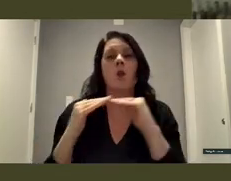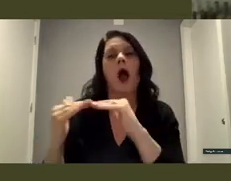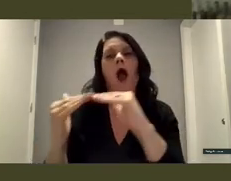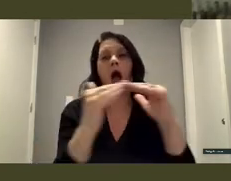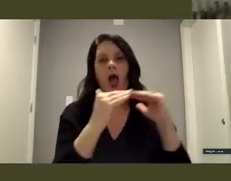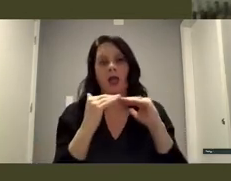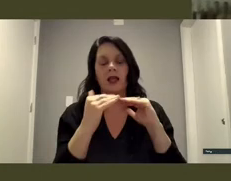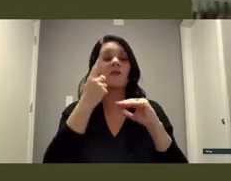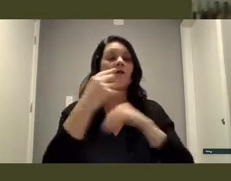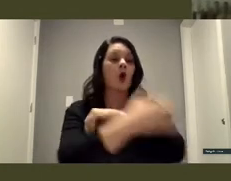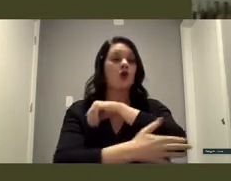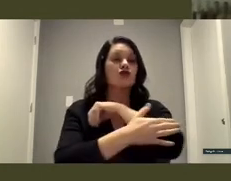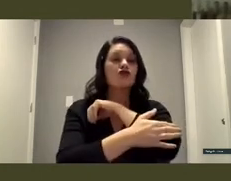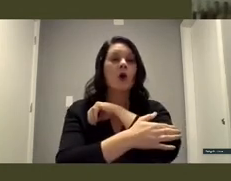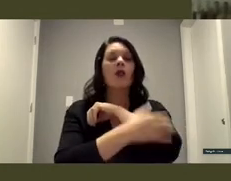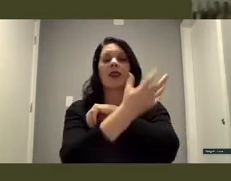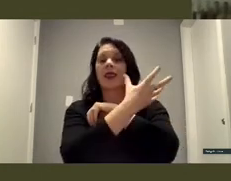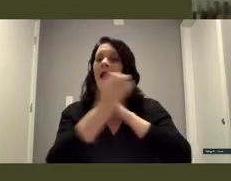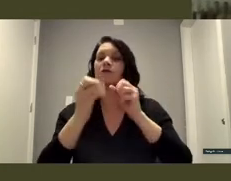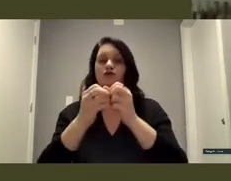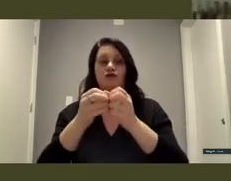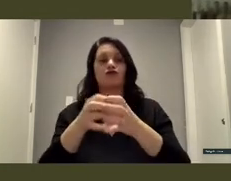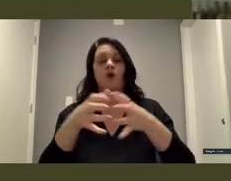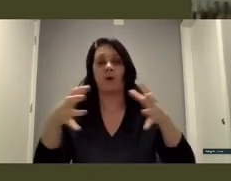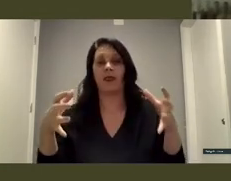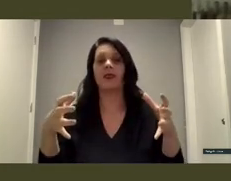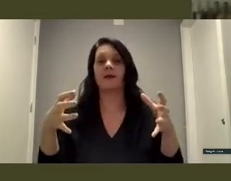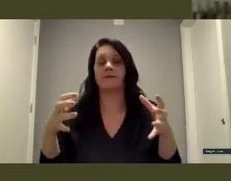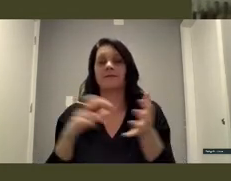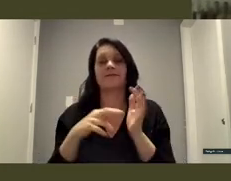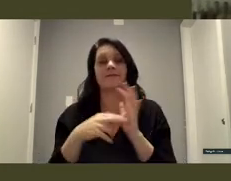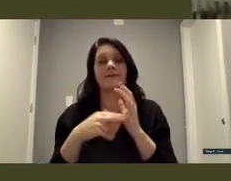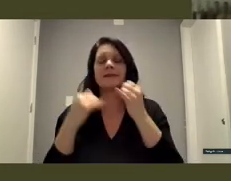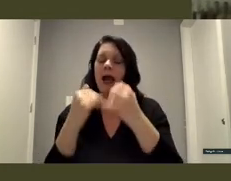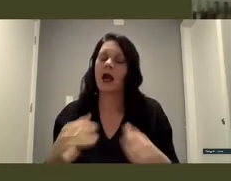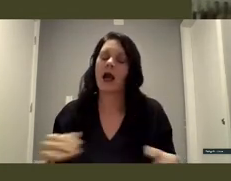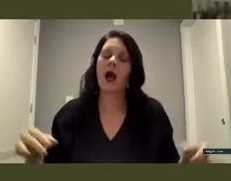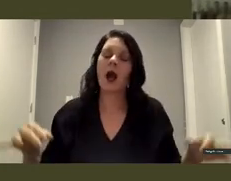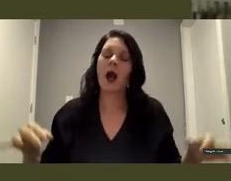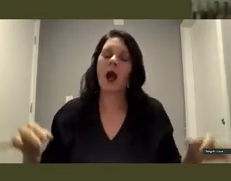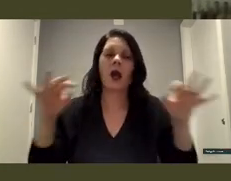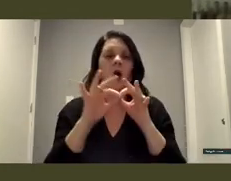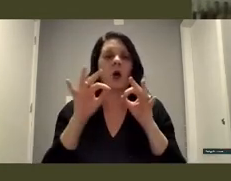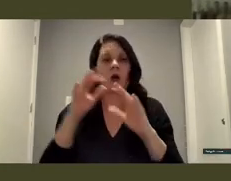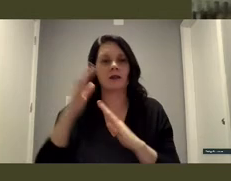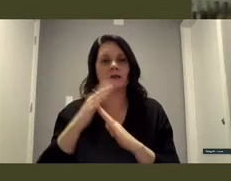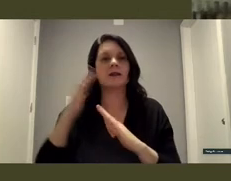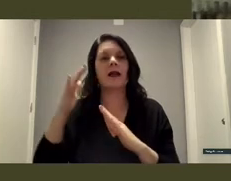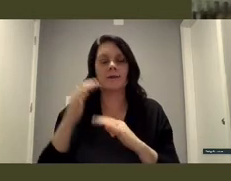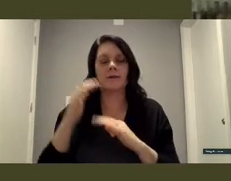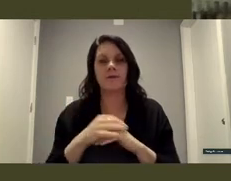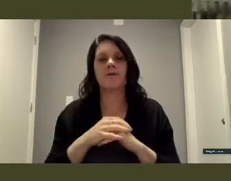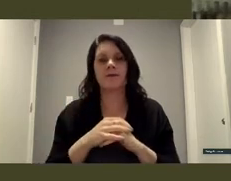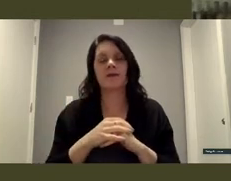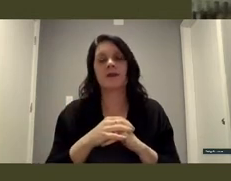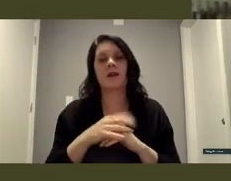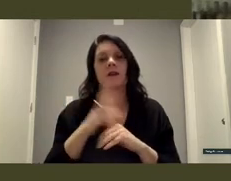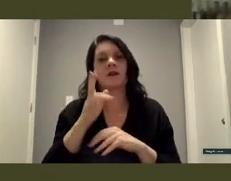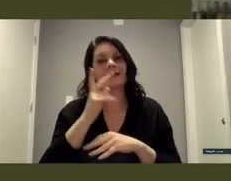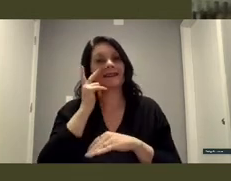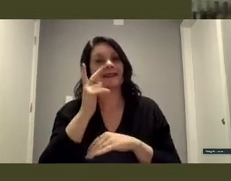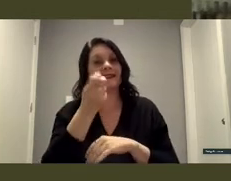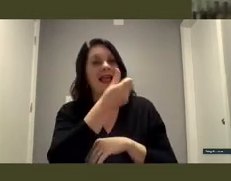globally. So here then it is going to be extremely important to see how any intervention, let's say on the